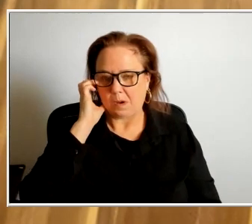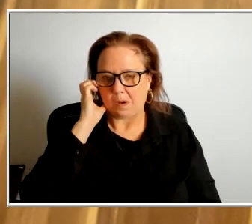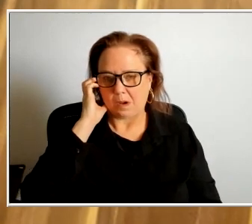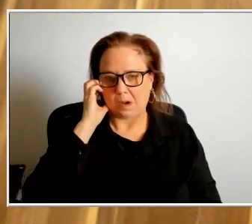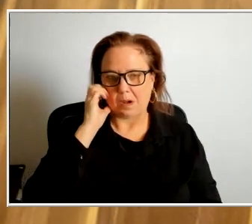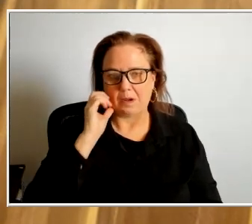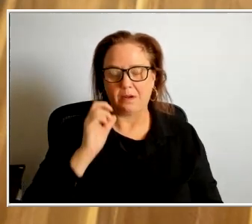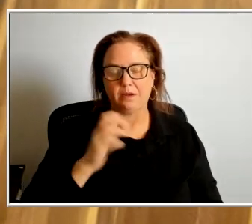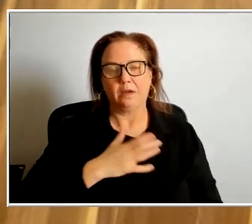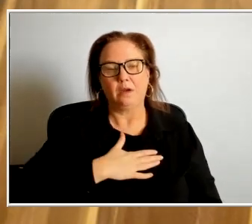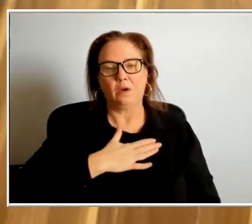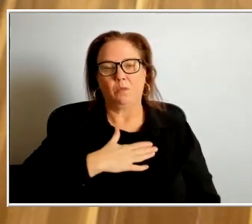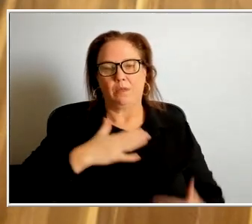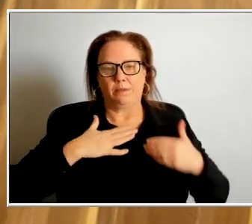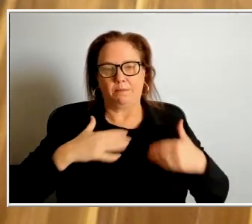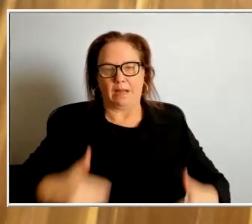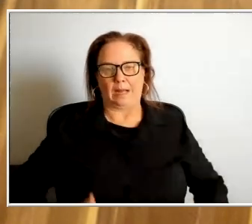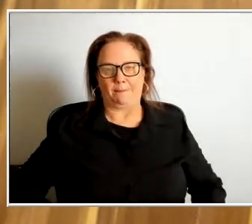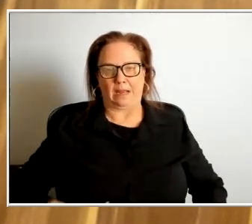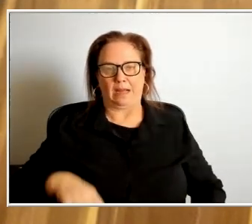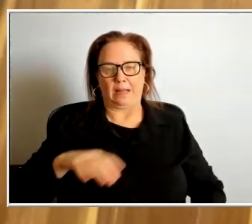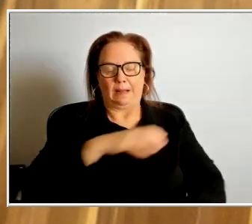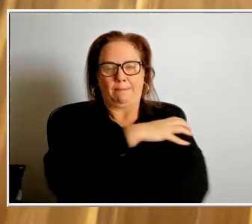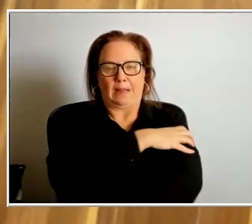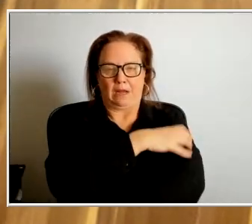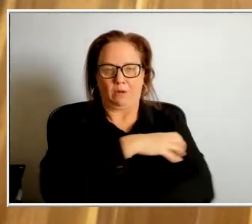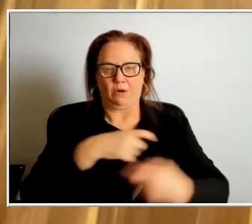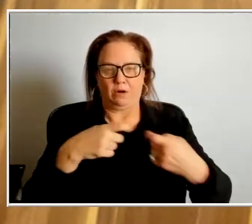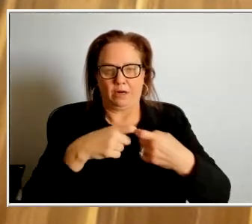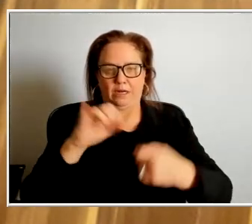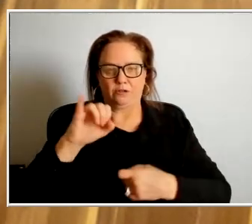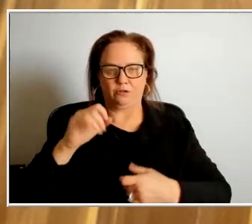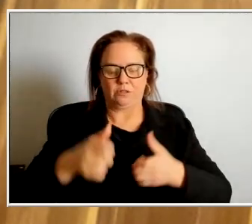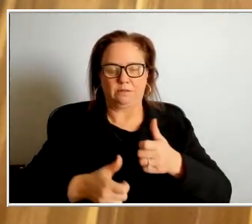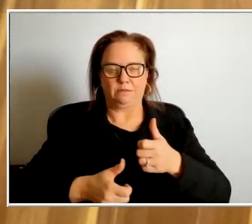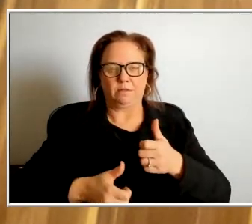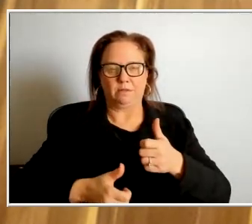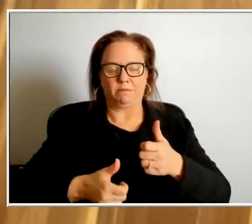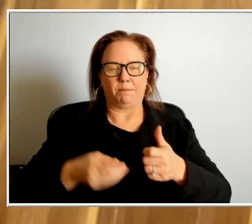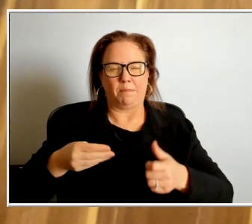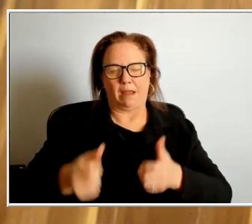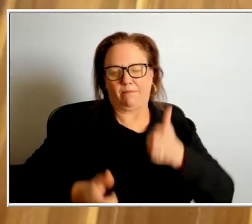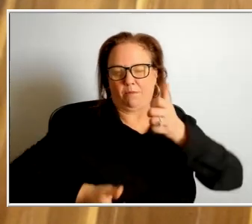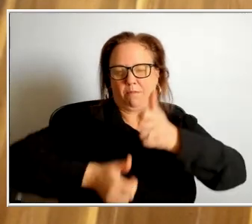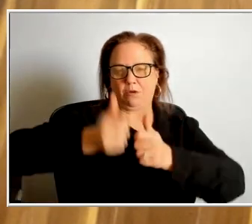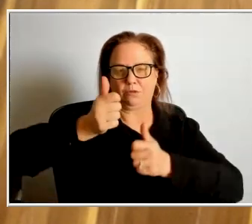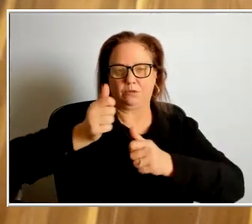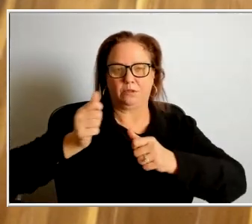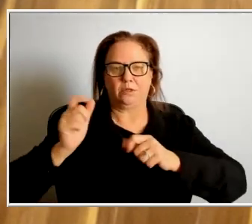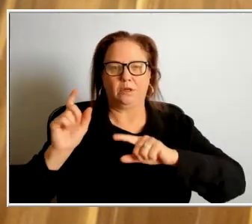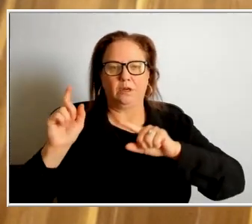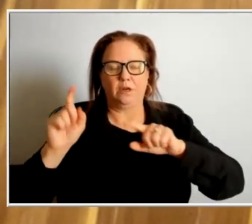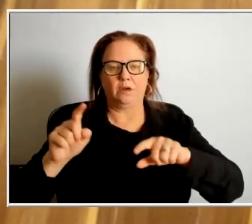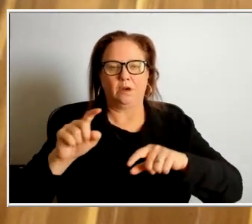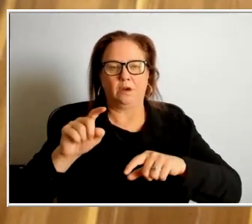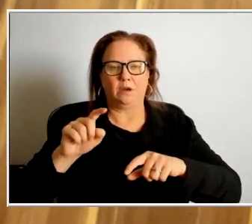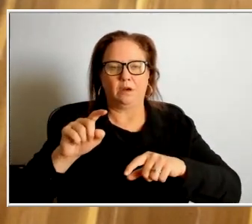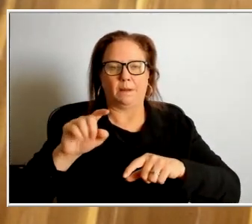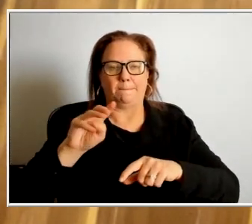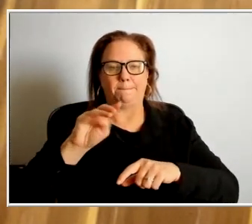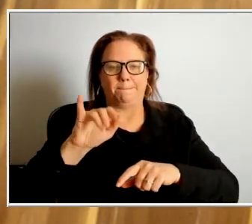So with my body-powered prosthetic, insurance covered most of that one. But to go to a